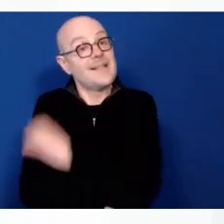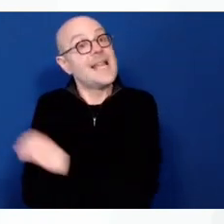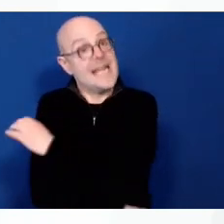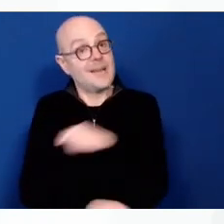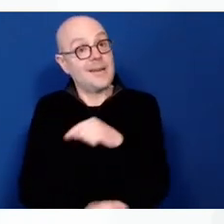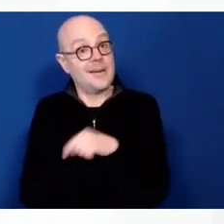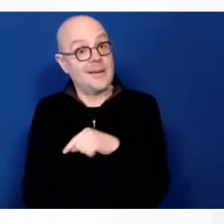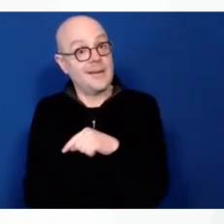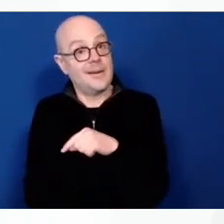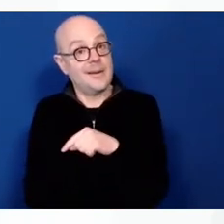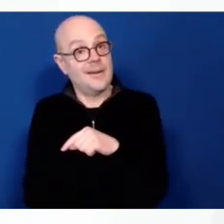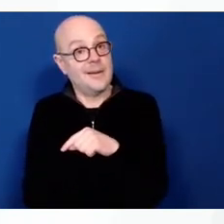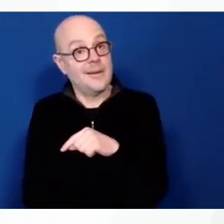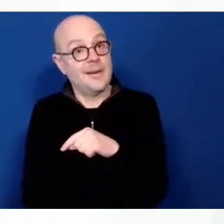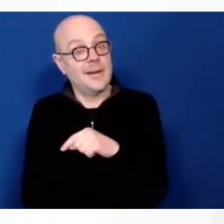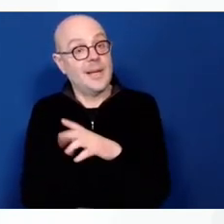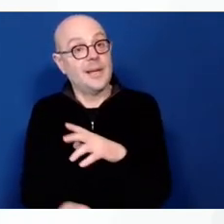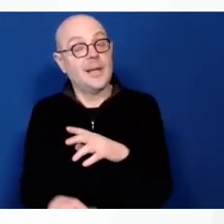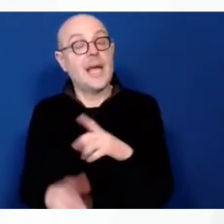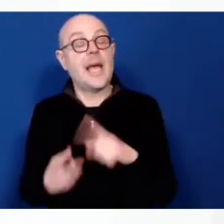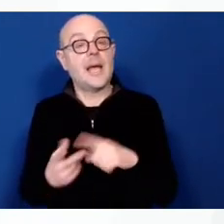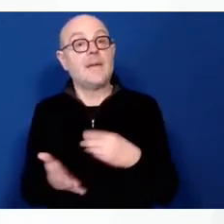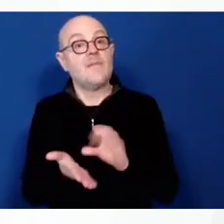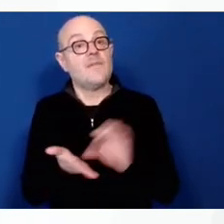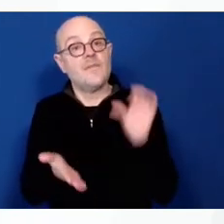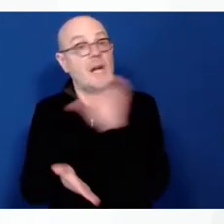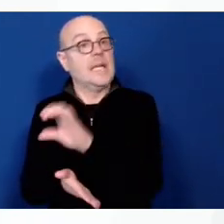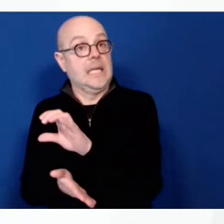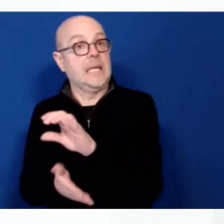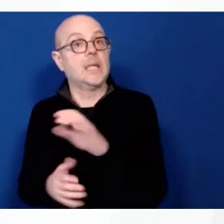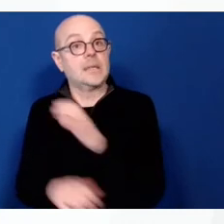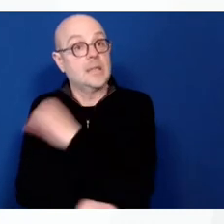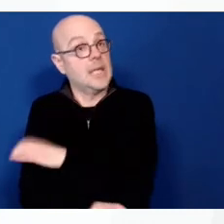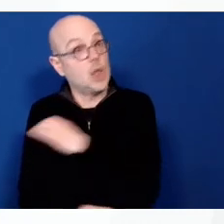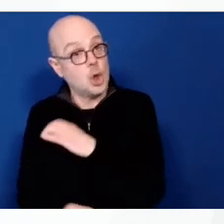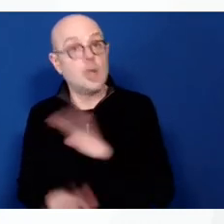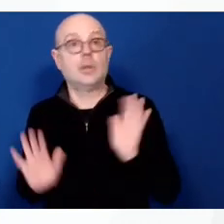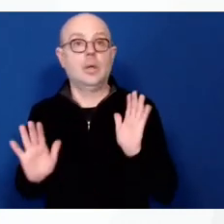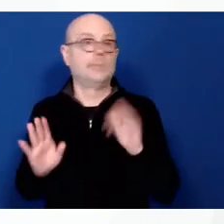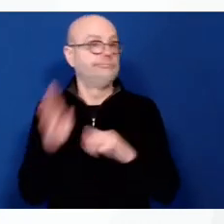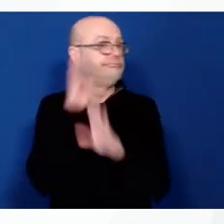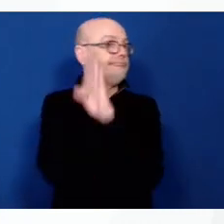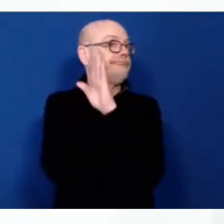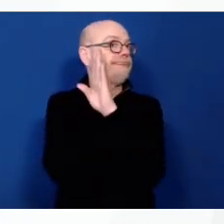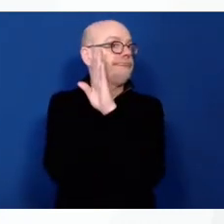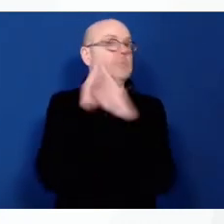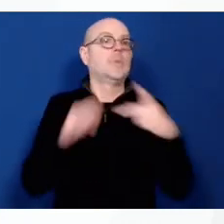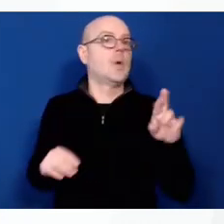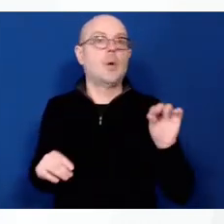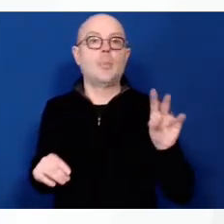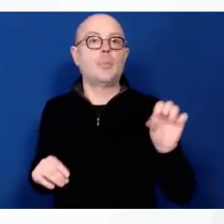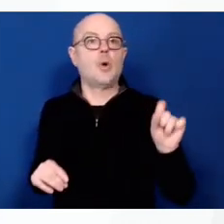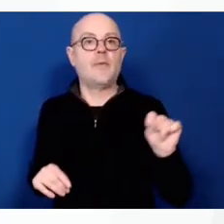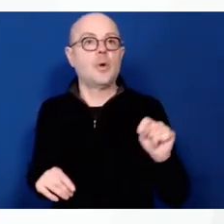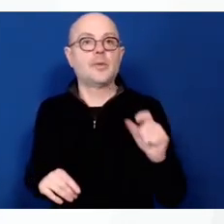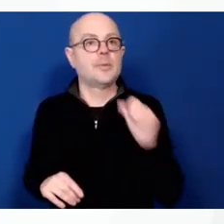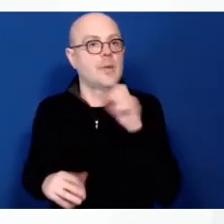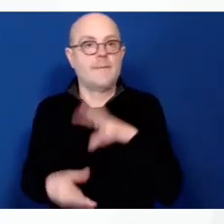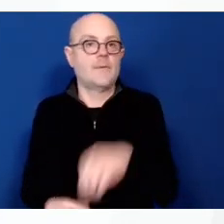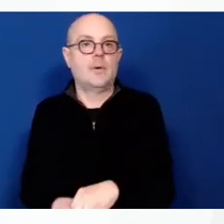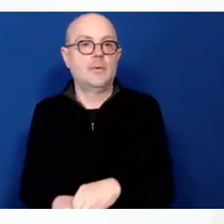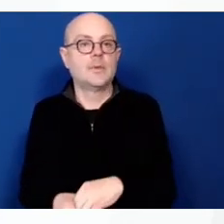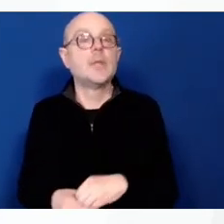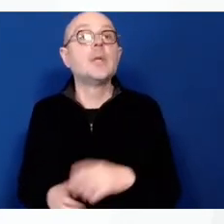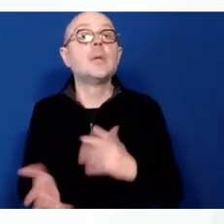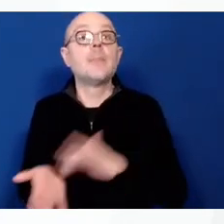and when the funding for the positions is clinical. So in those many positions that medicine has that are